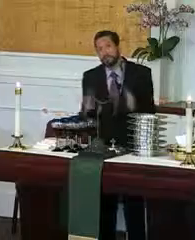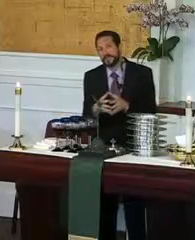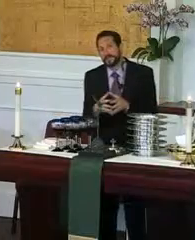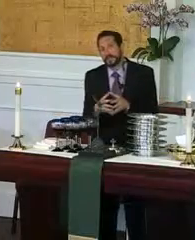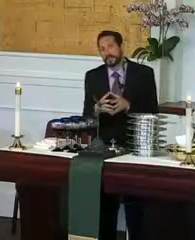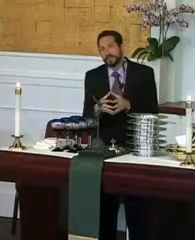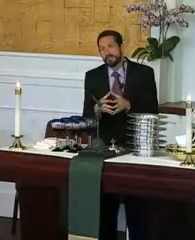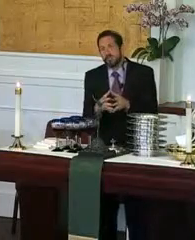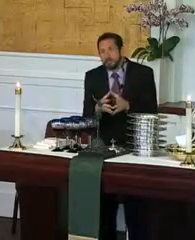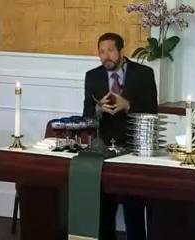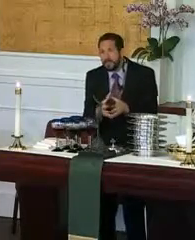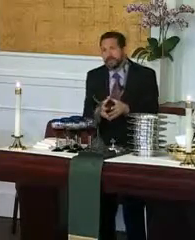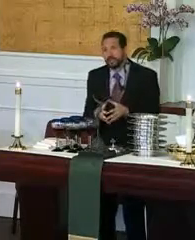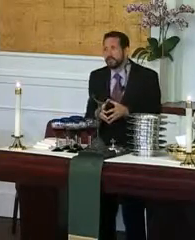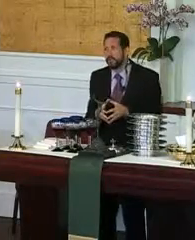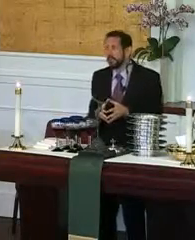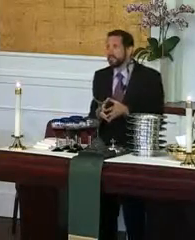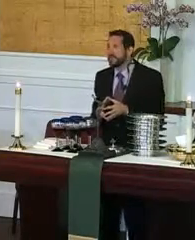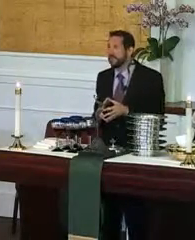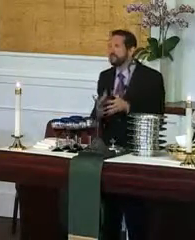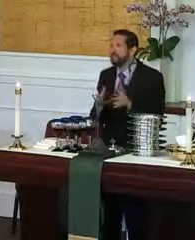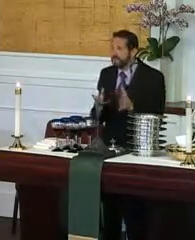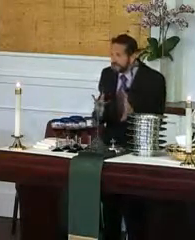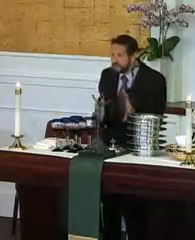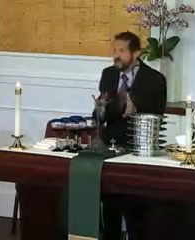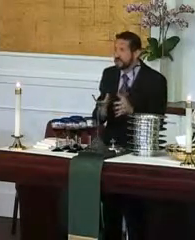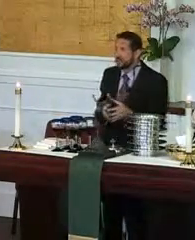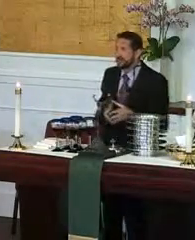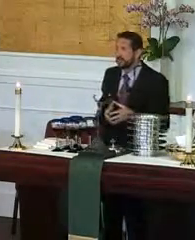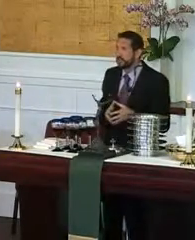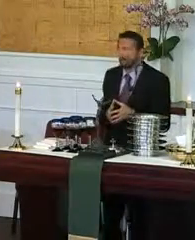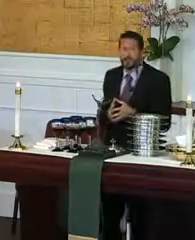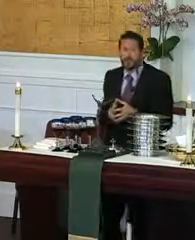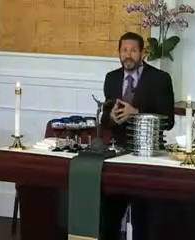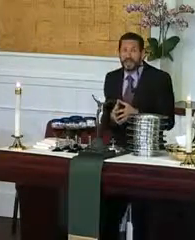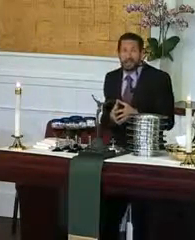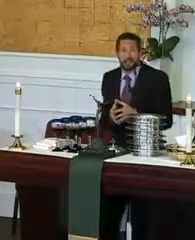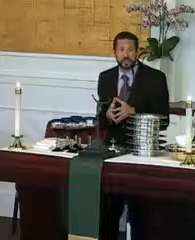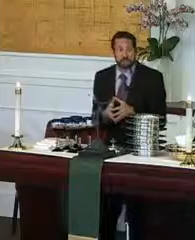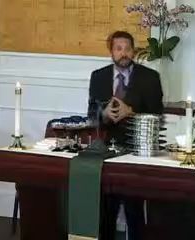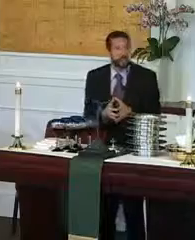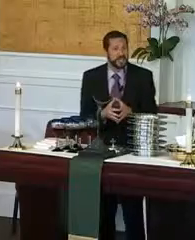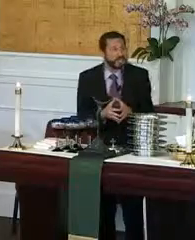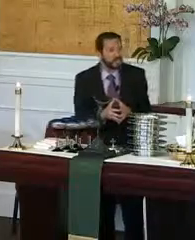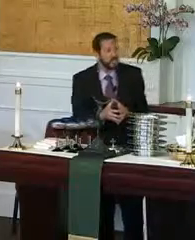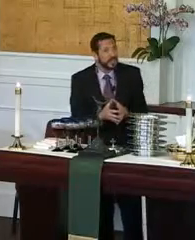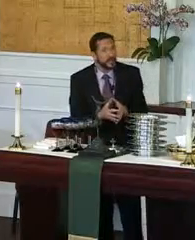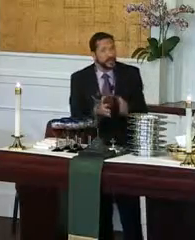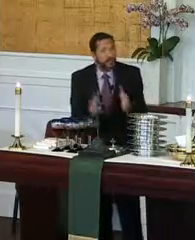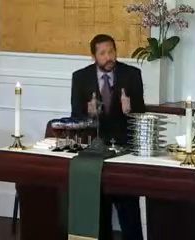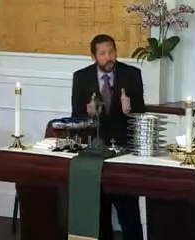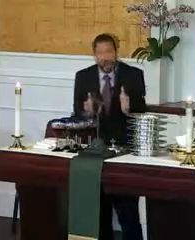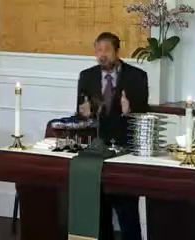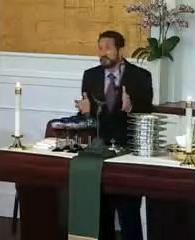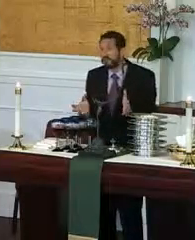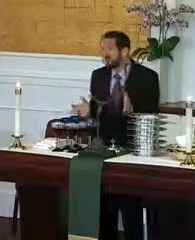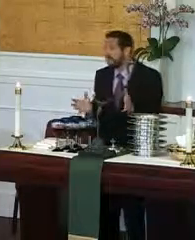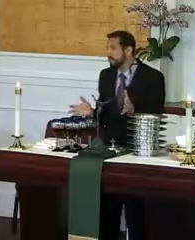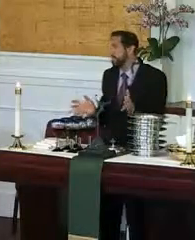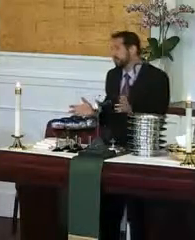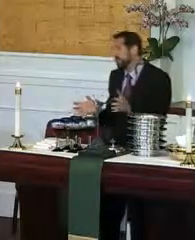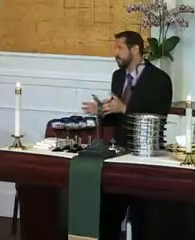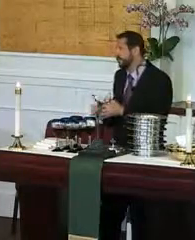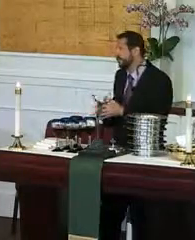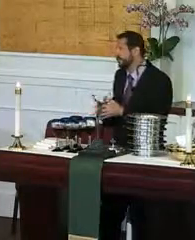communion. By this we mean that you do not have to be a member of this church or indeed of any other Christian organization in order to come and receive